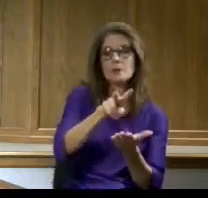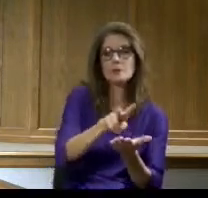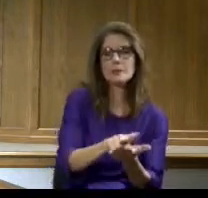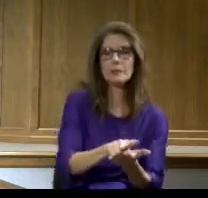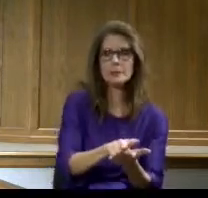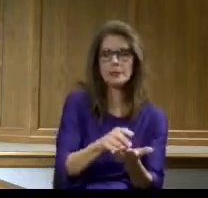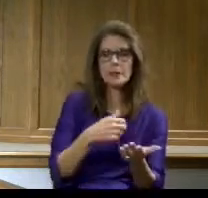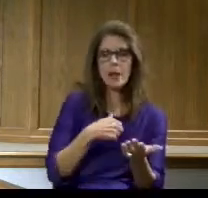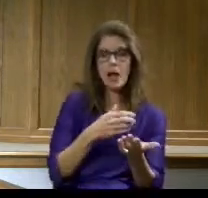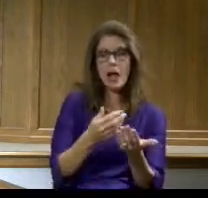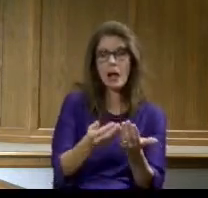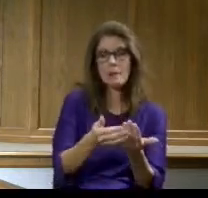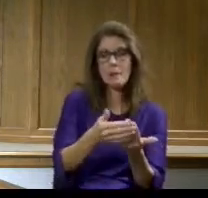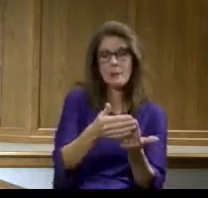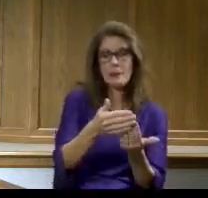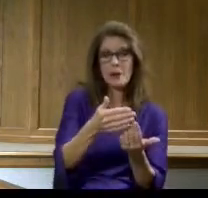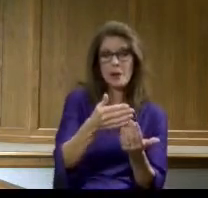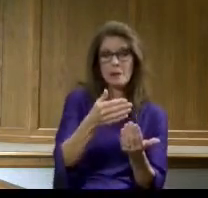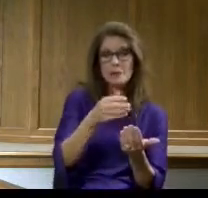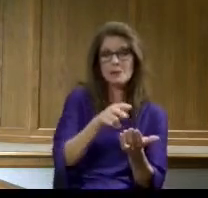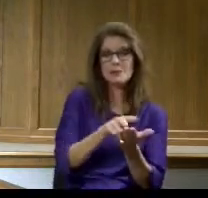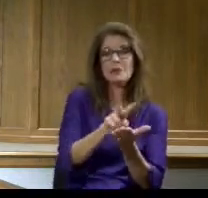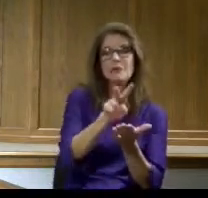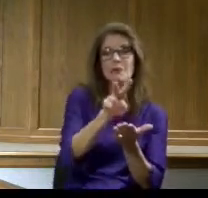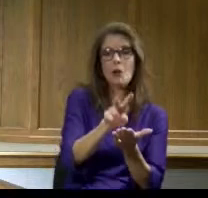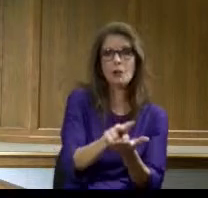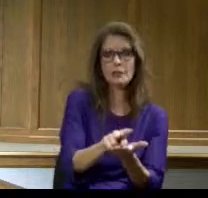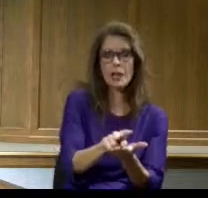I nearly lost my foothold.